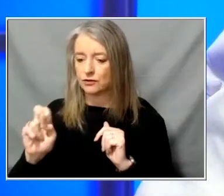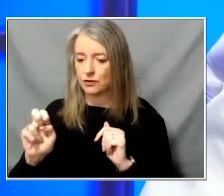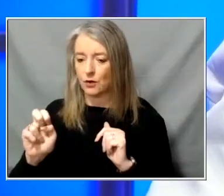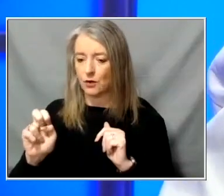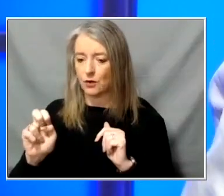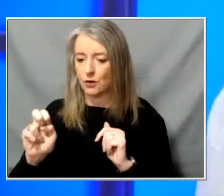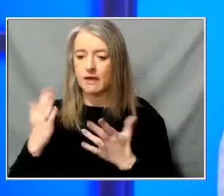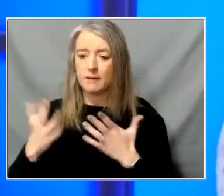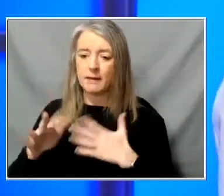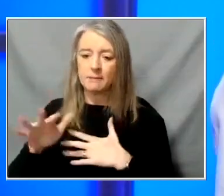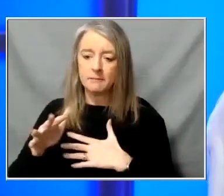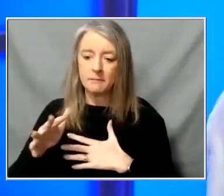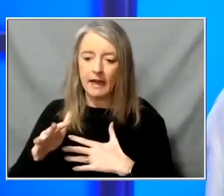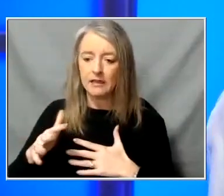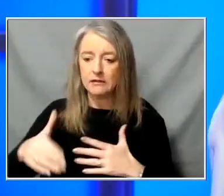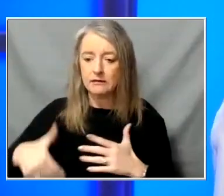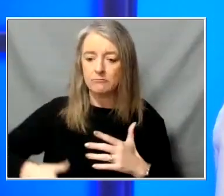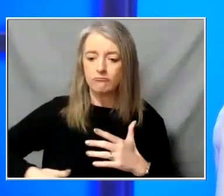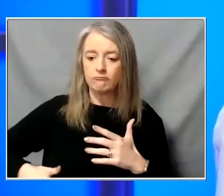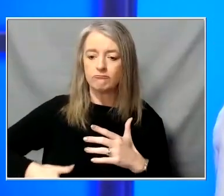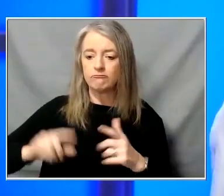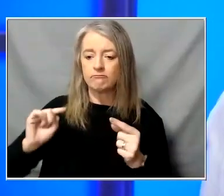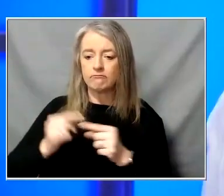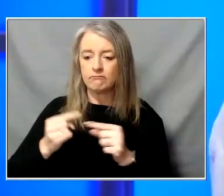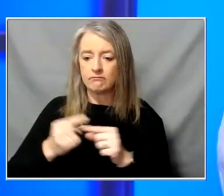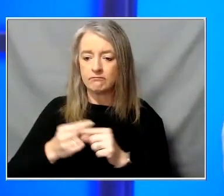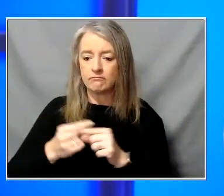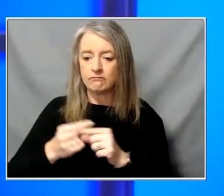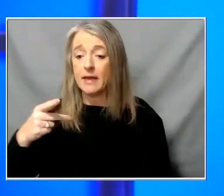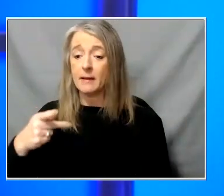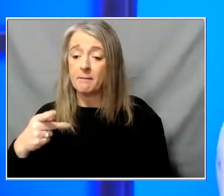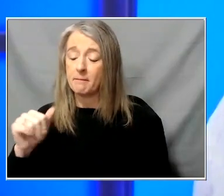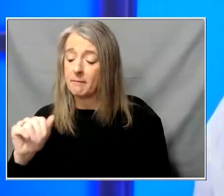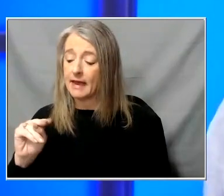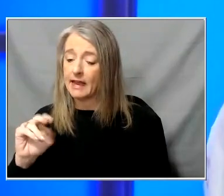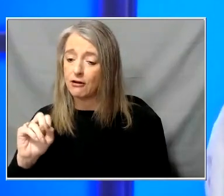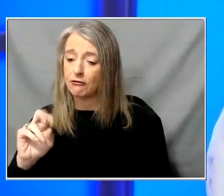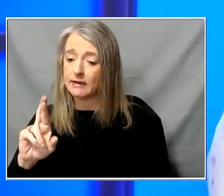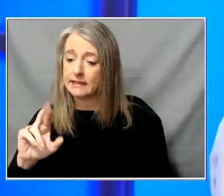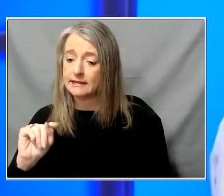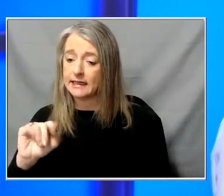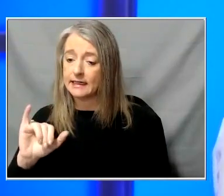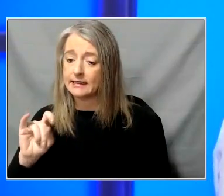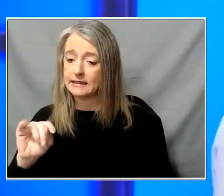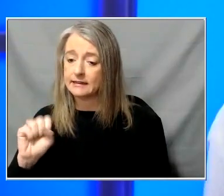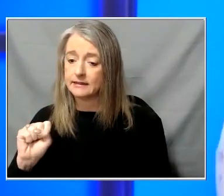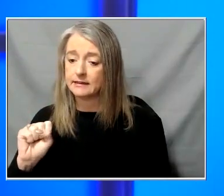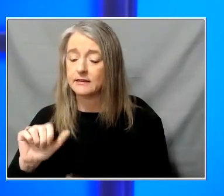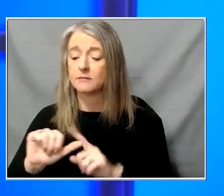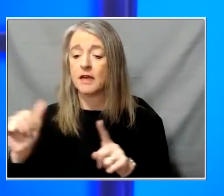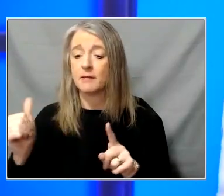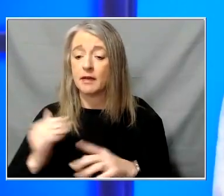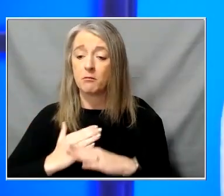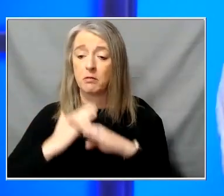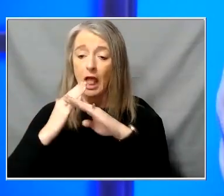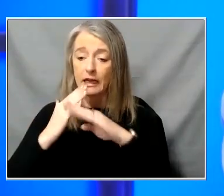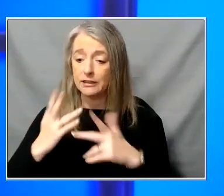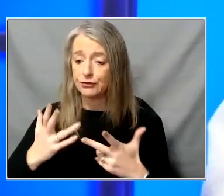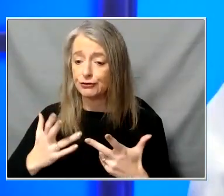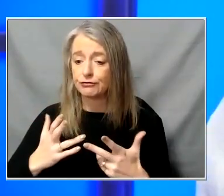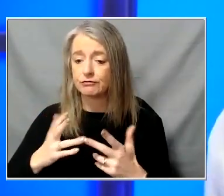off. So a lot of times when people are admitted for acute episodes of cholecystitis, they'll be in the hospital where they can be on IV